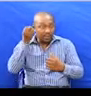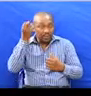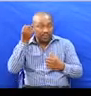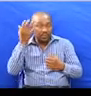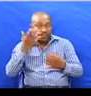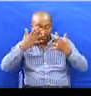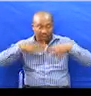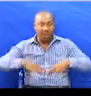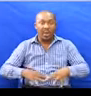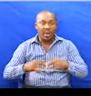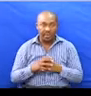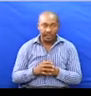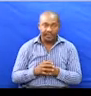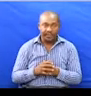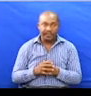Apart from that,